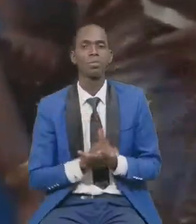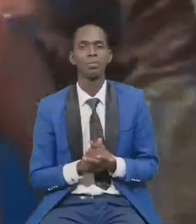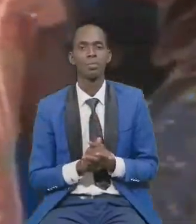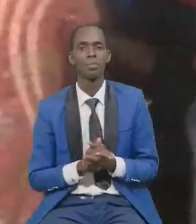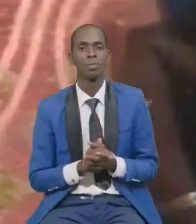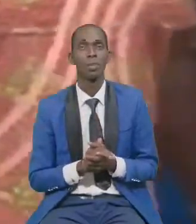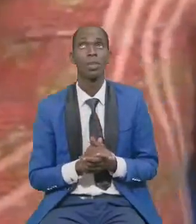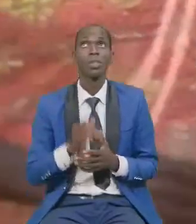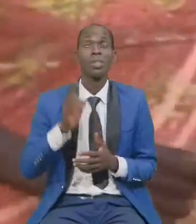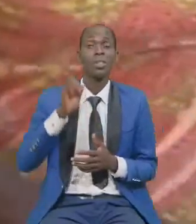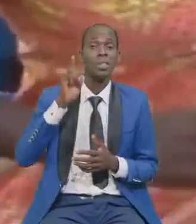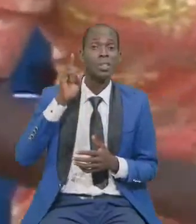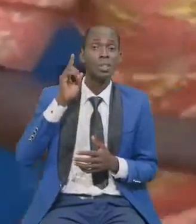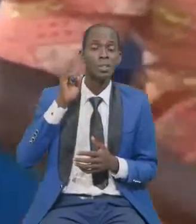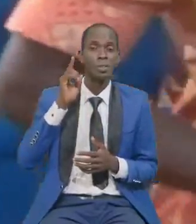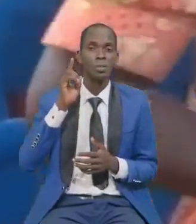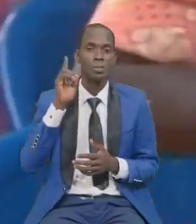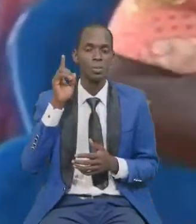He'll bear